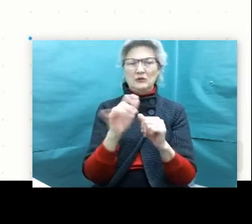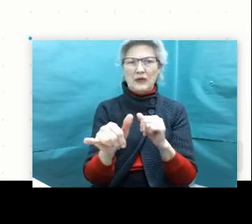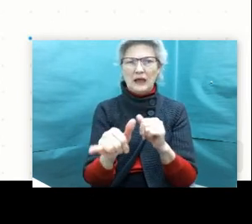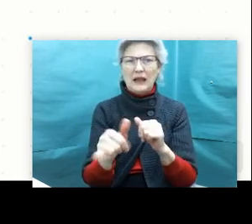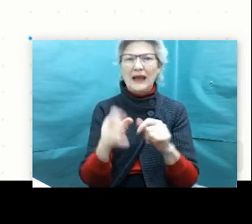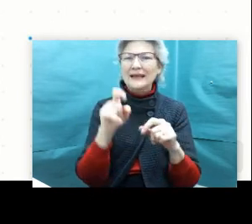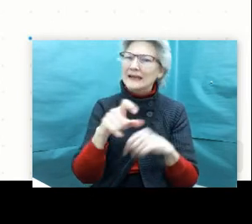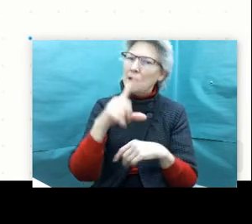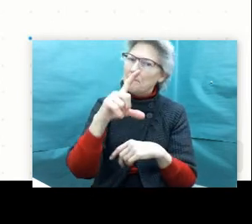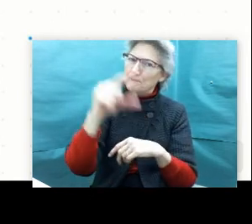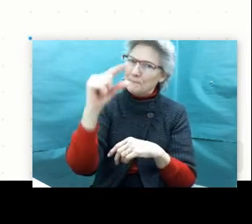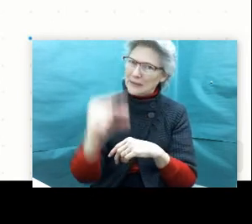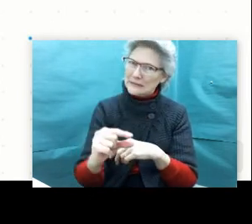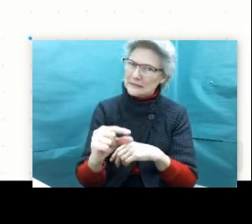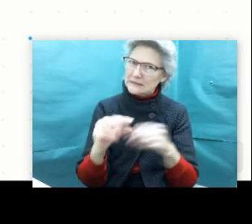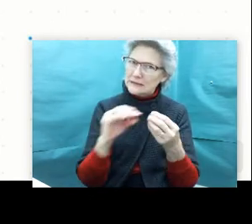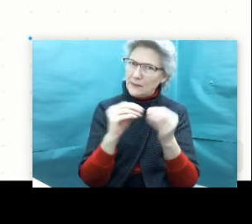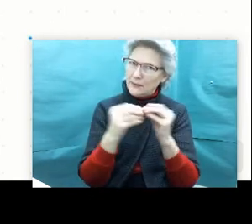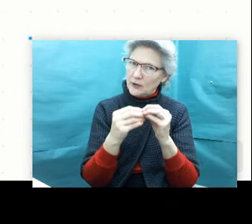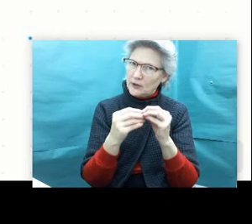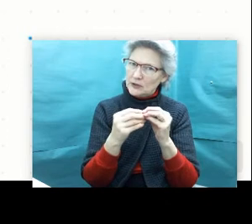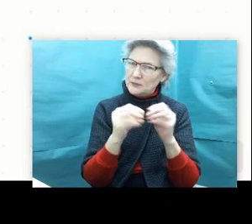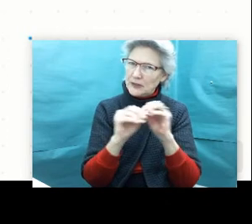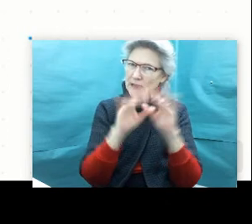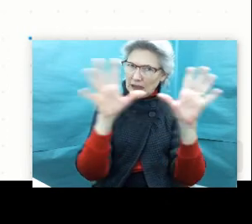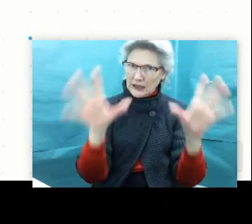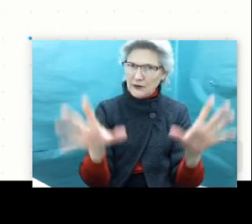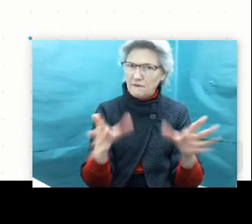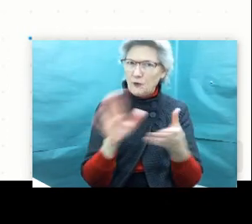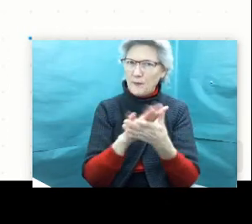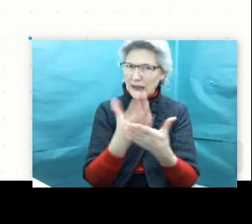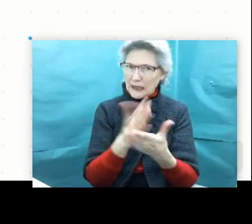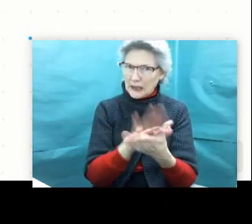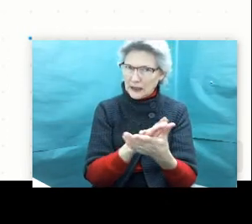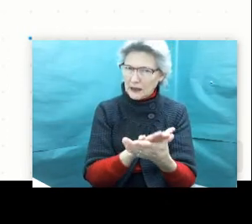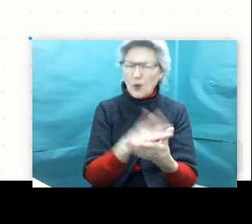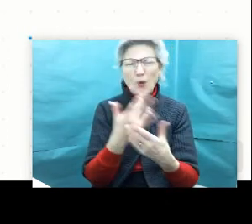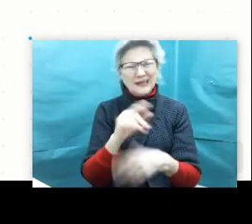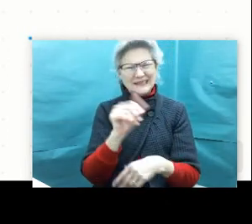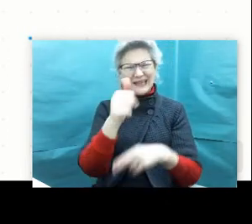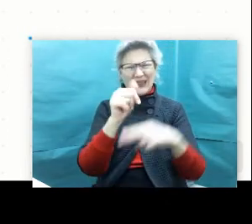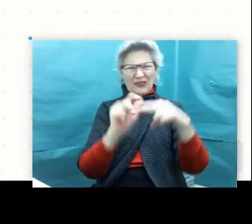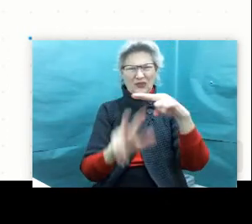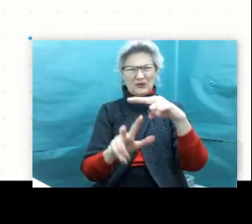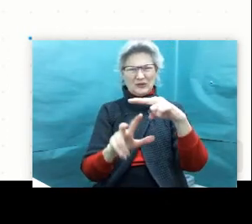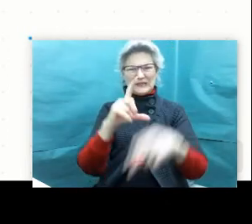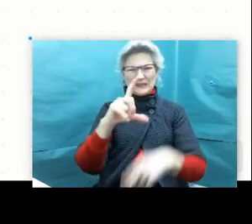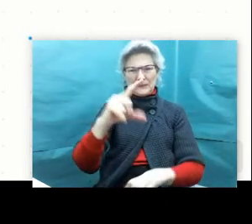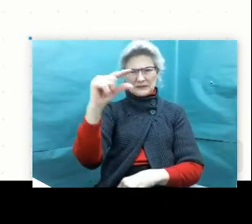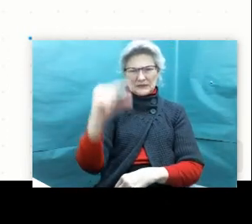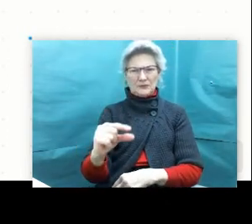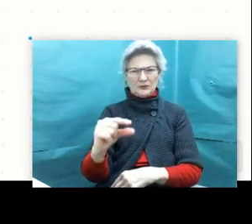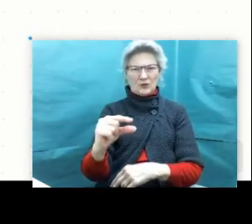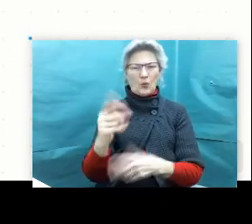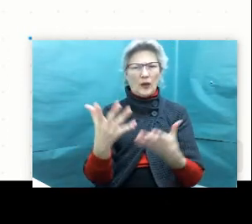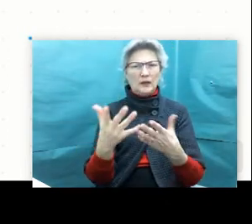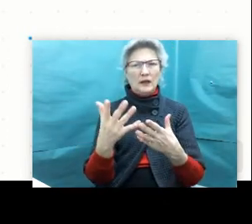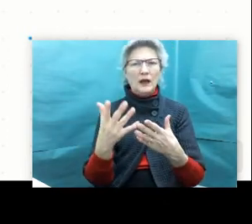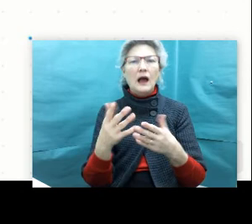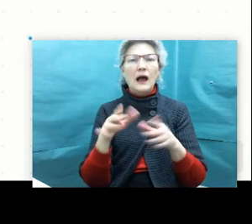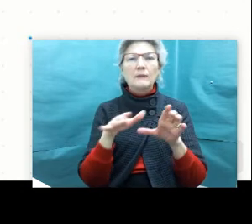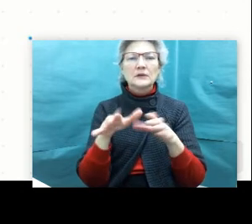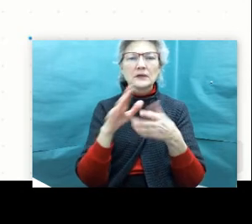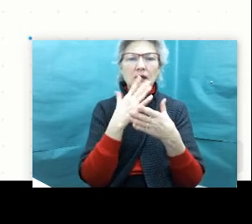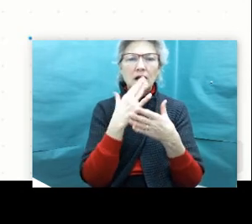to be a little bit more clear and specific. So what is 10/3 as a mixed number? Well, what I'm going to do is I'm actually going